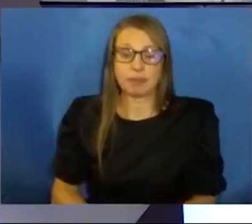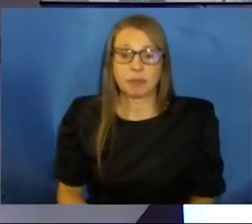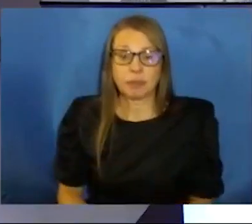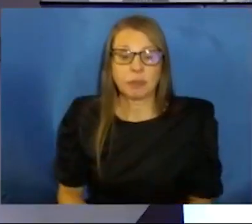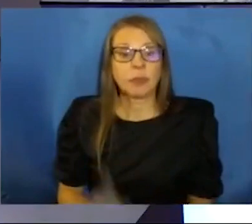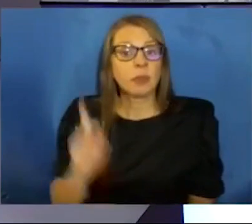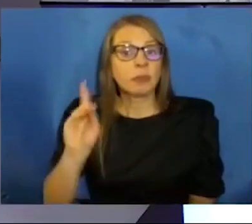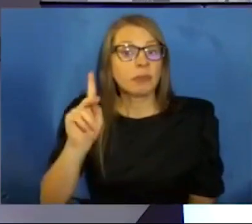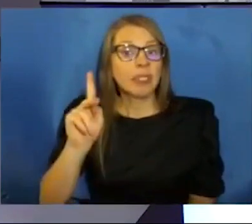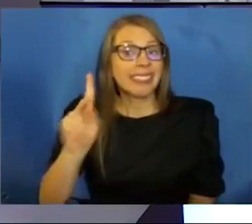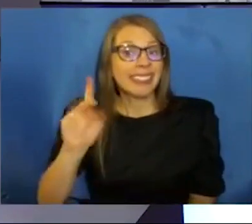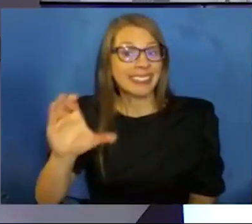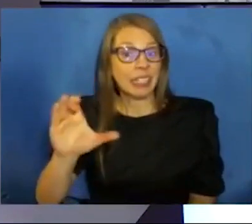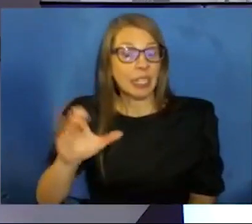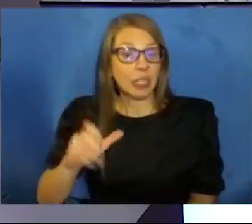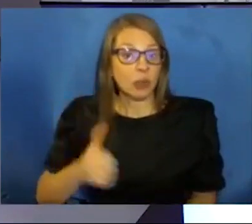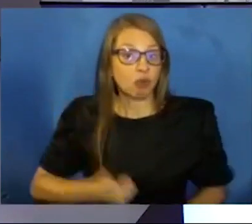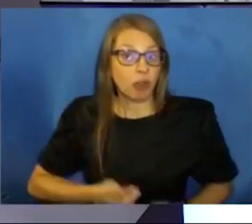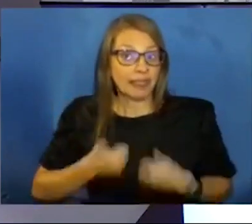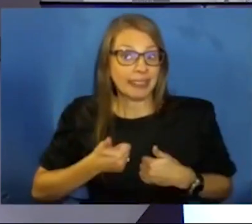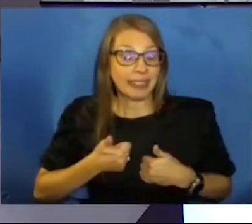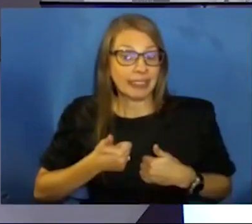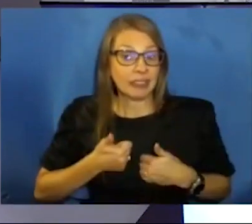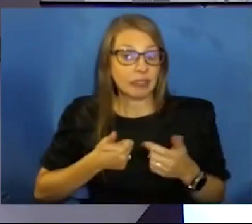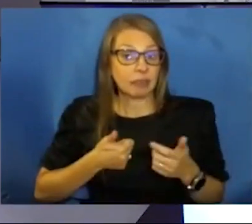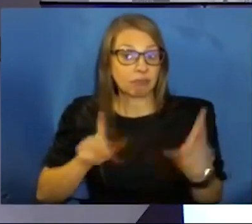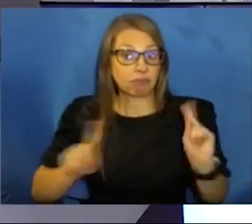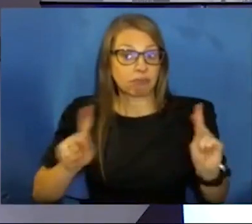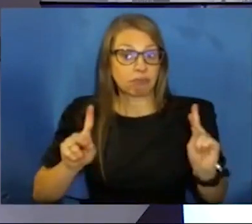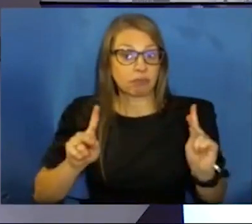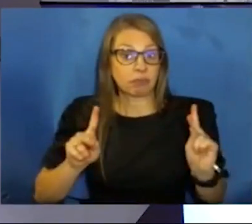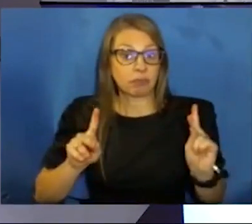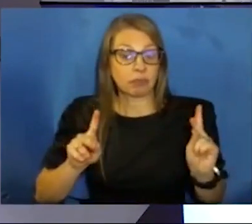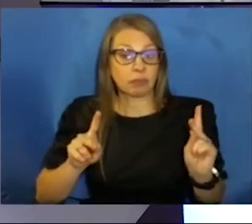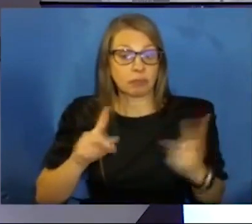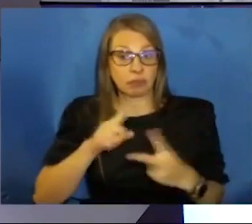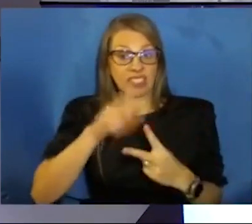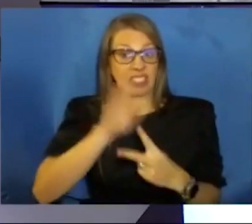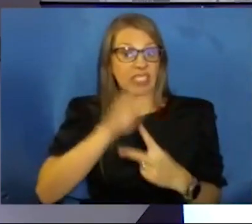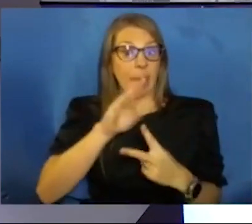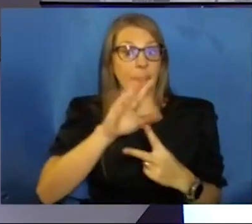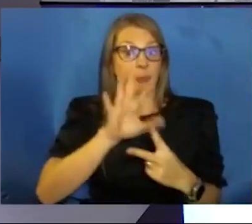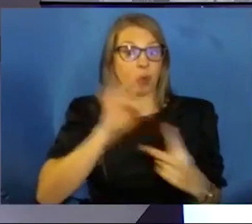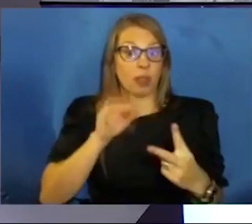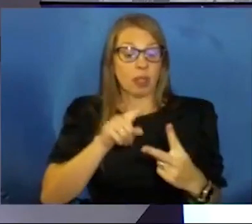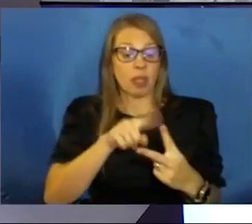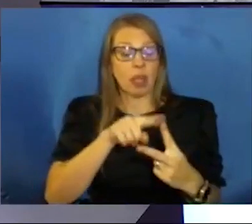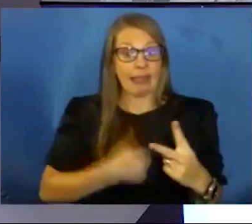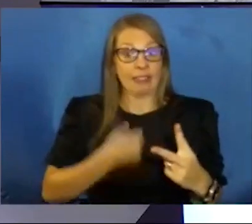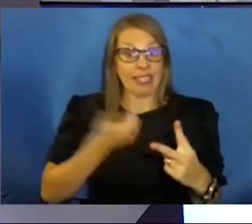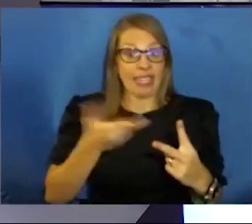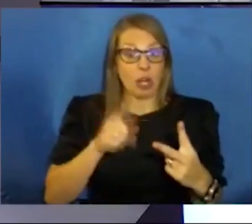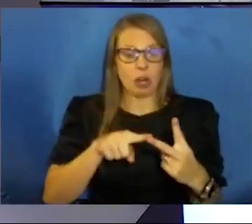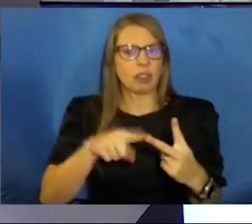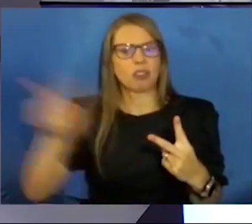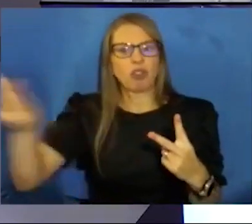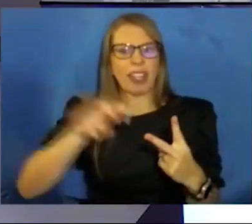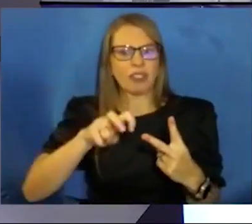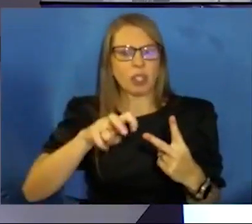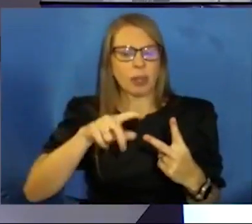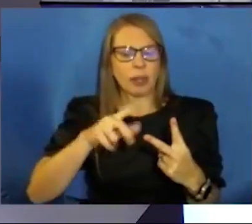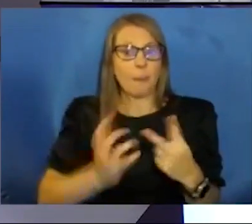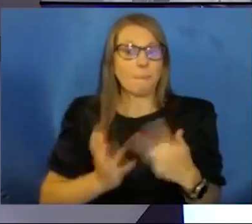center, I think it's fair to say, or 20, I think it's fair to say that the bulk have come